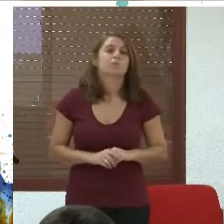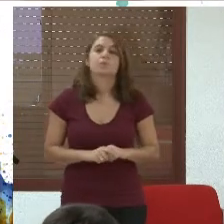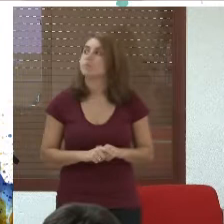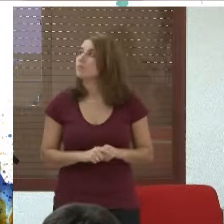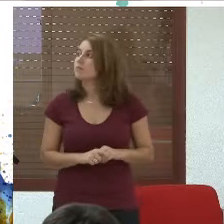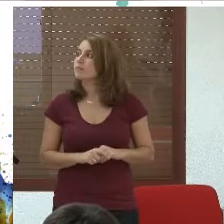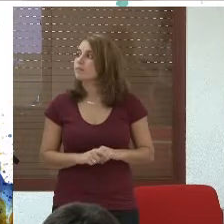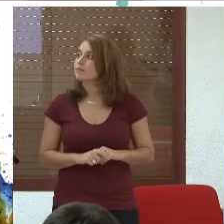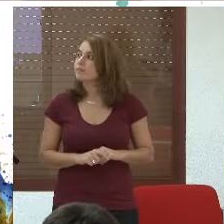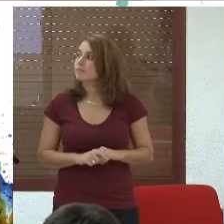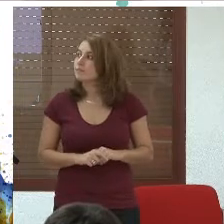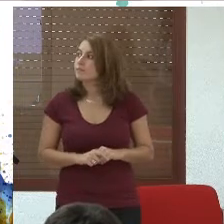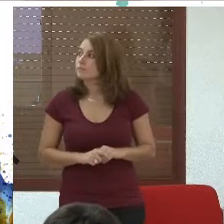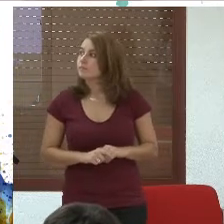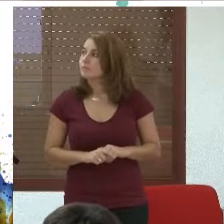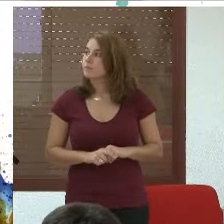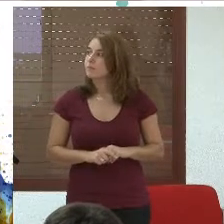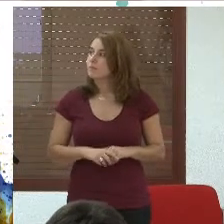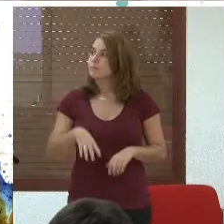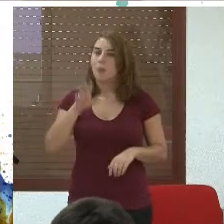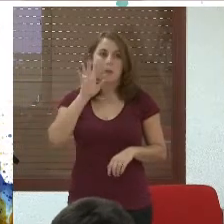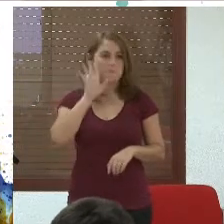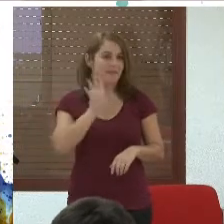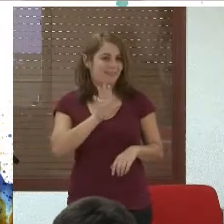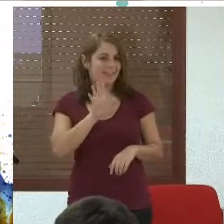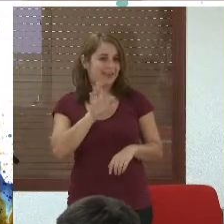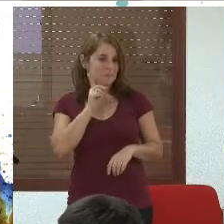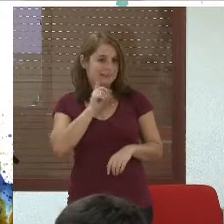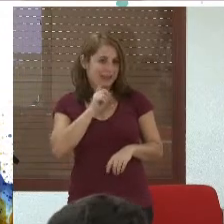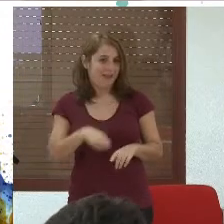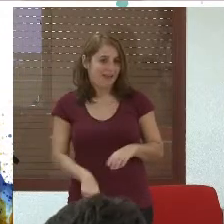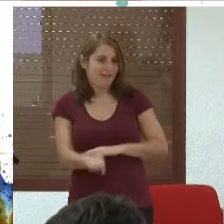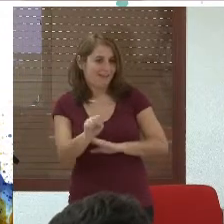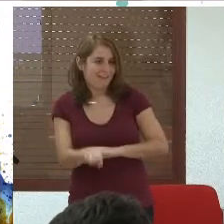No es que encendido para poder hacer un fake, pero lo hace ella, ¿eh?